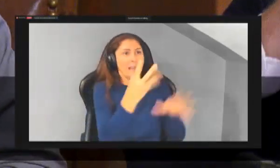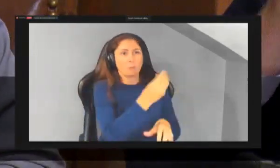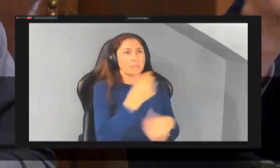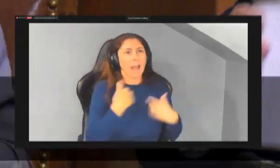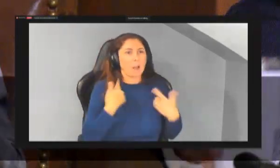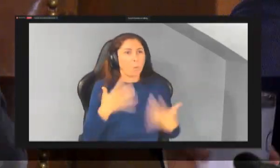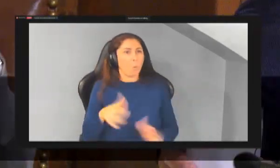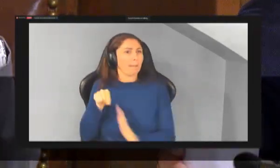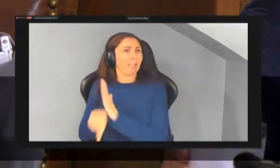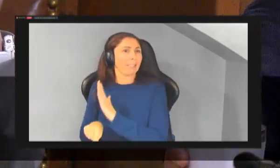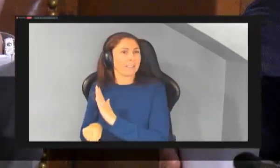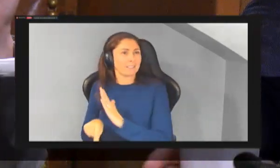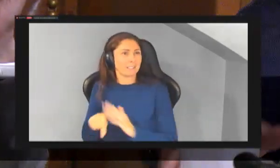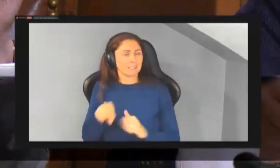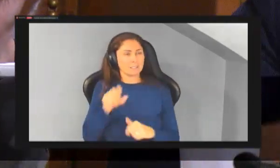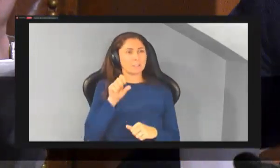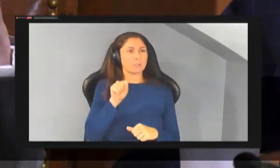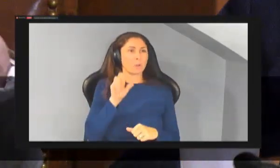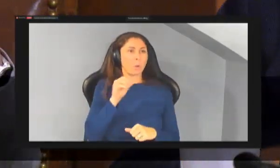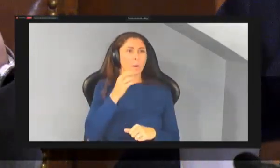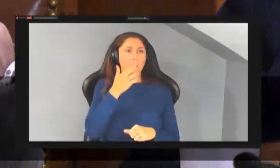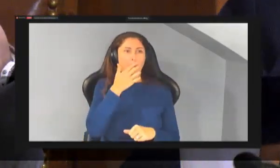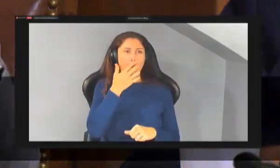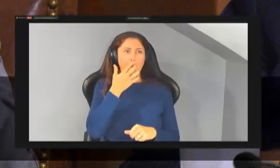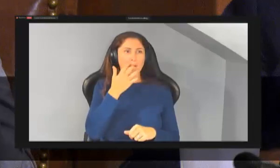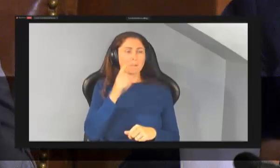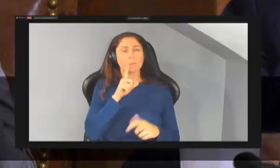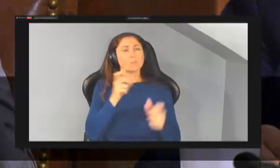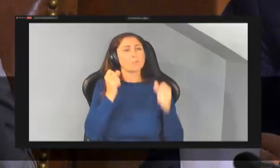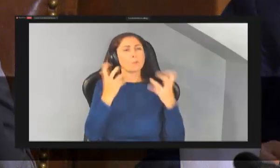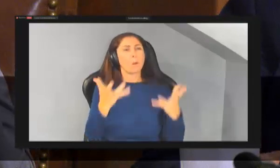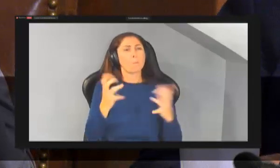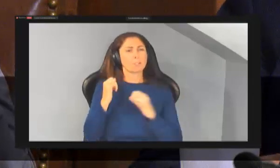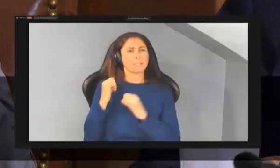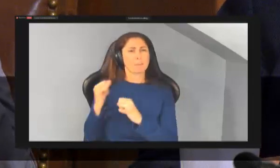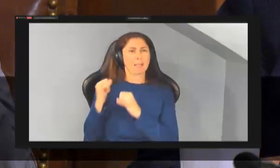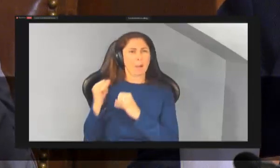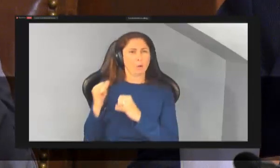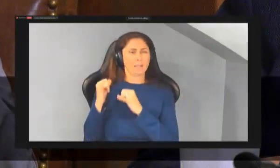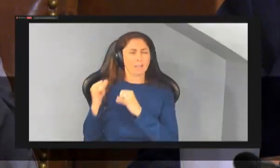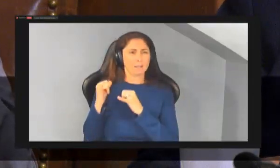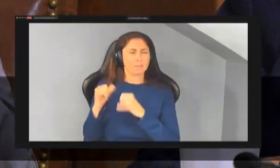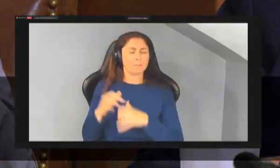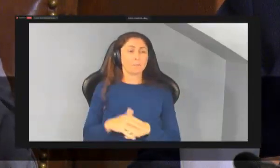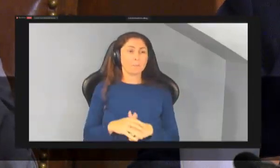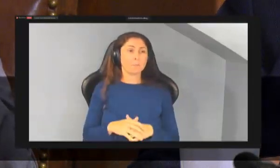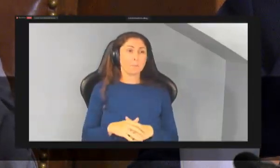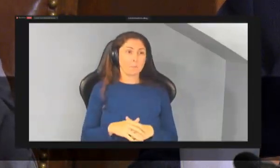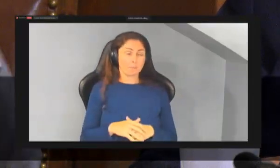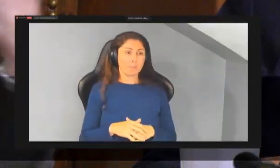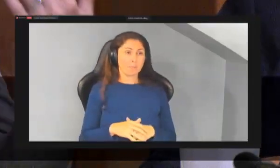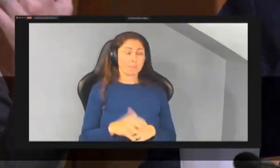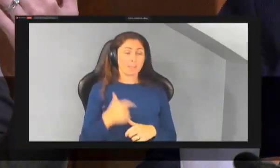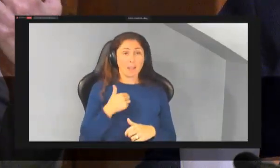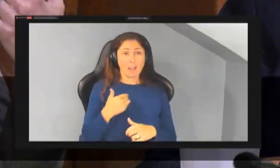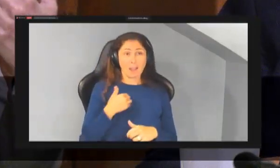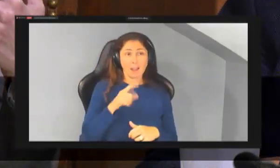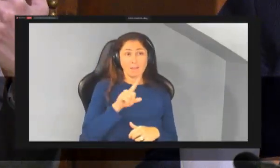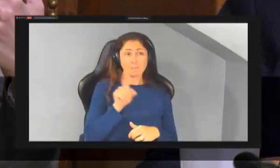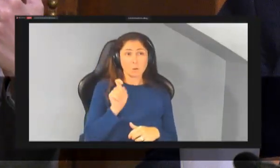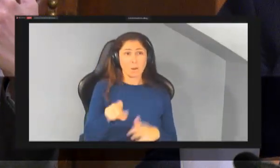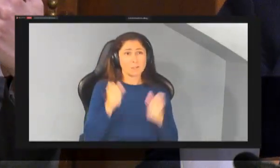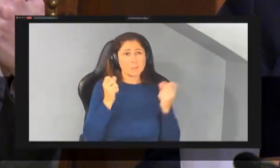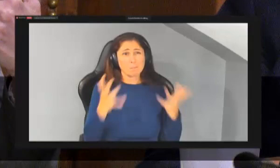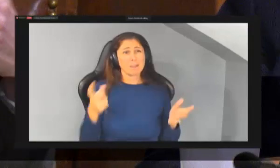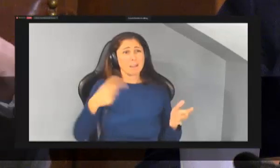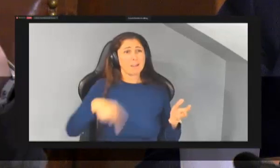spider. Mm-hmm. So, you know, there's so much similarity there. I have questions, and many of us still